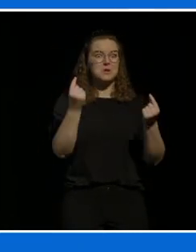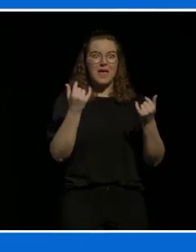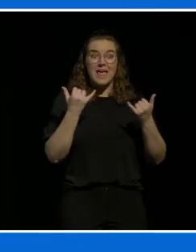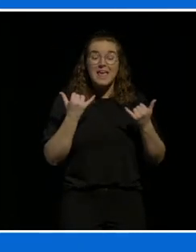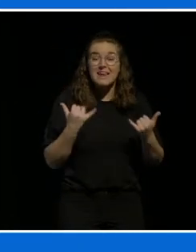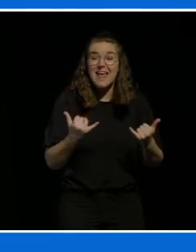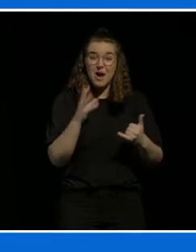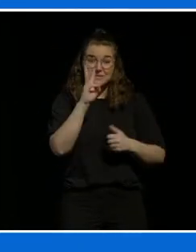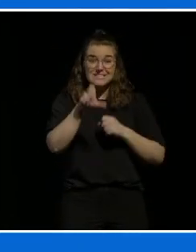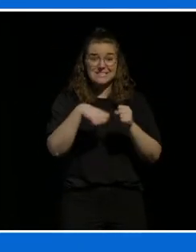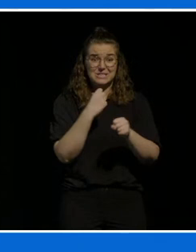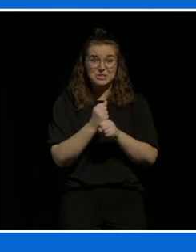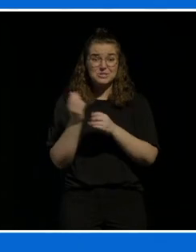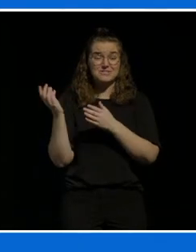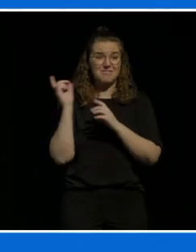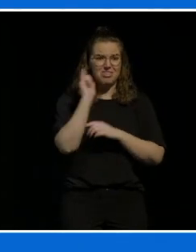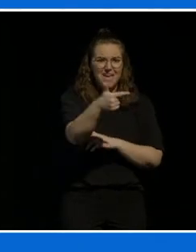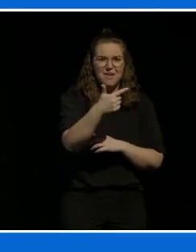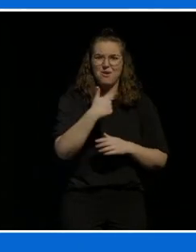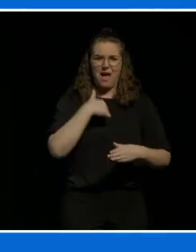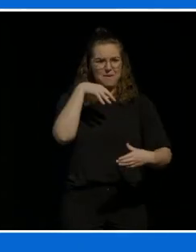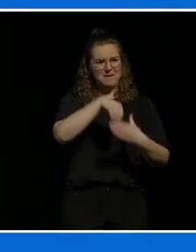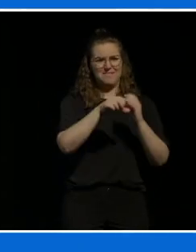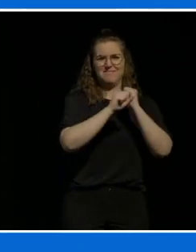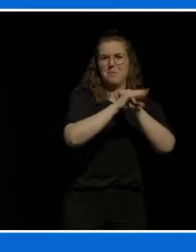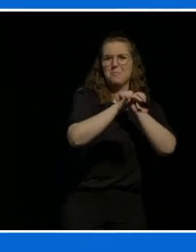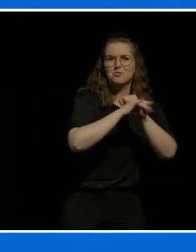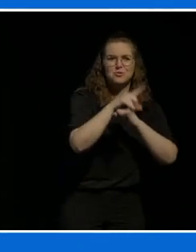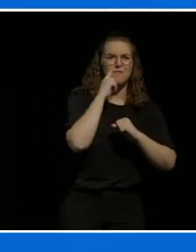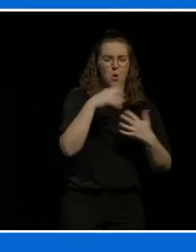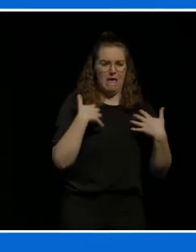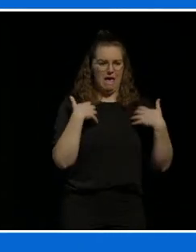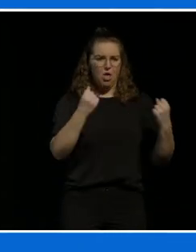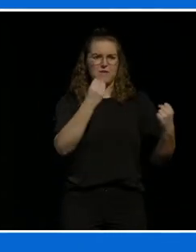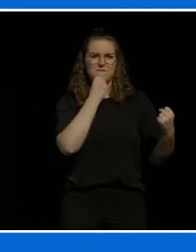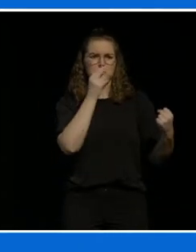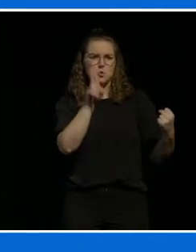for healthy food delivery companies in the U.S. And